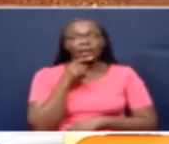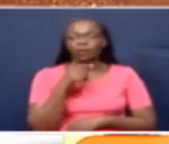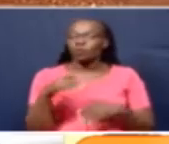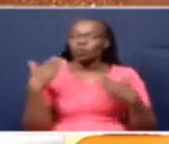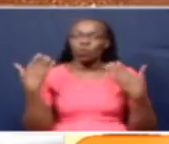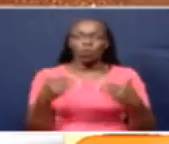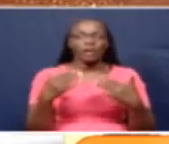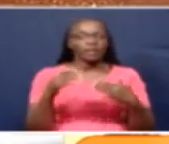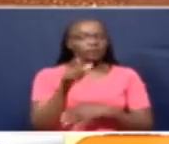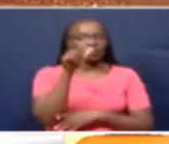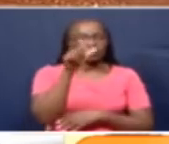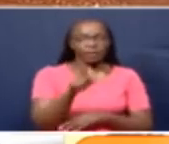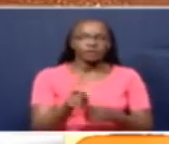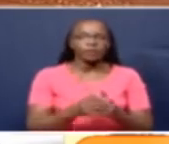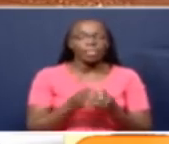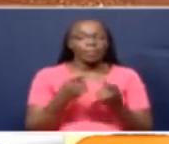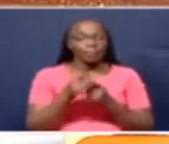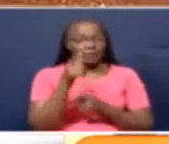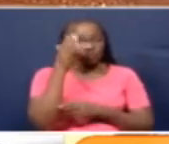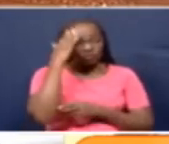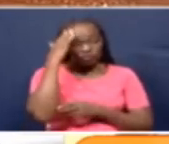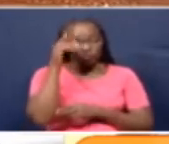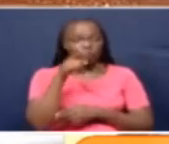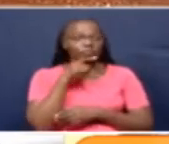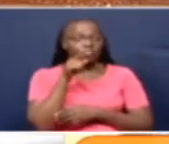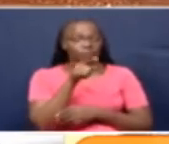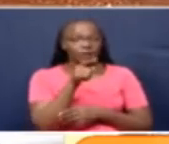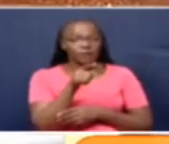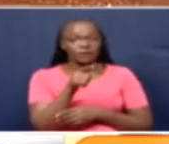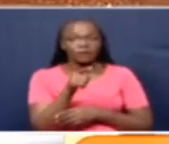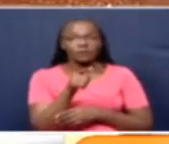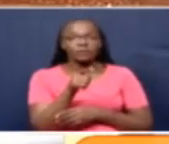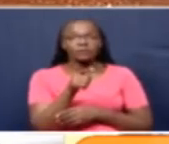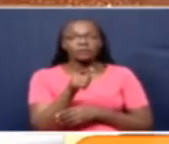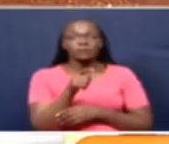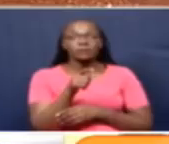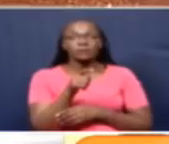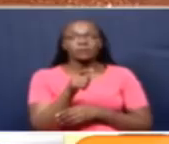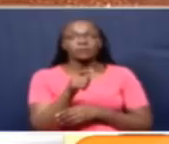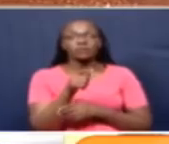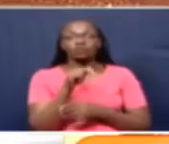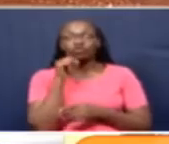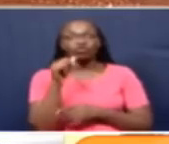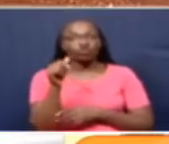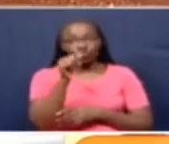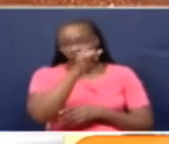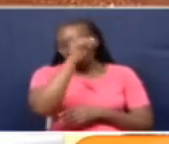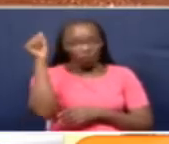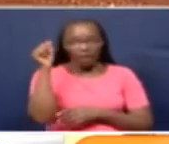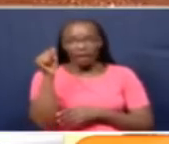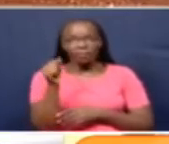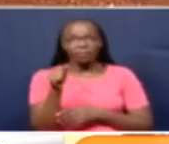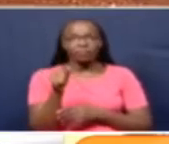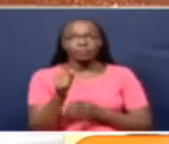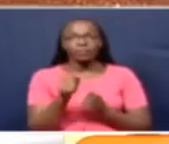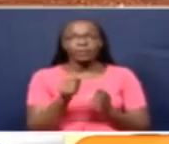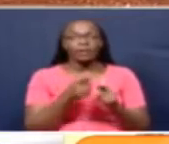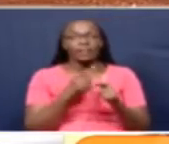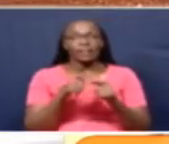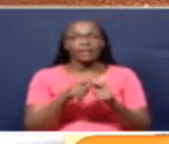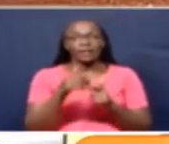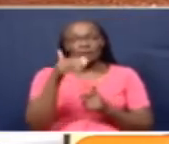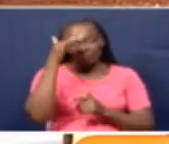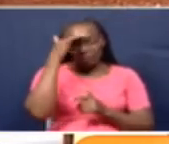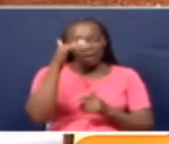being. But, you know, he's the kind of a guy that he doesn't accept any BS. Any BS? No. Yeah. He doesn't accept any rubbish.